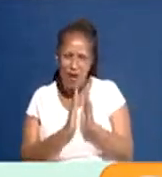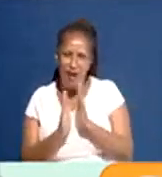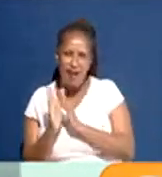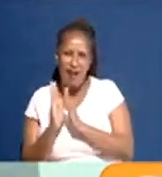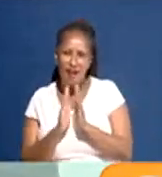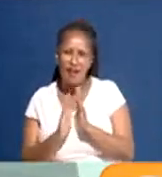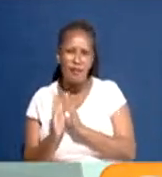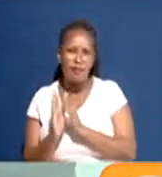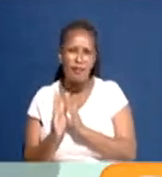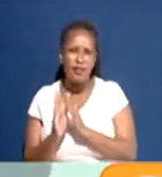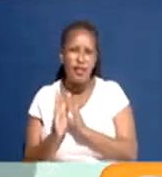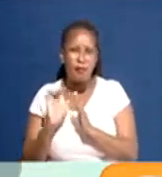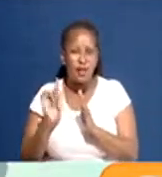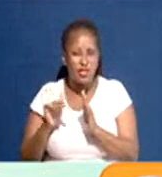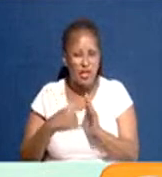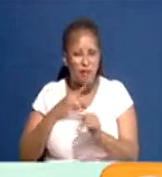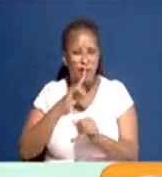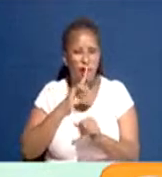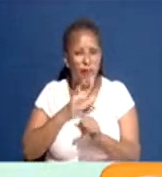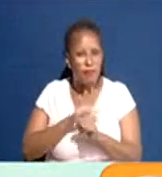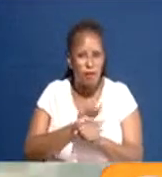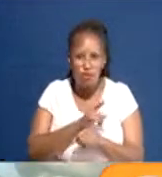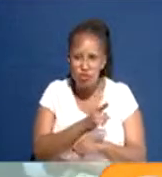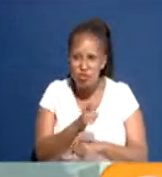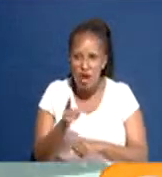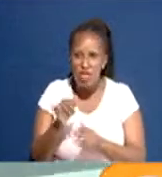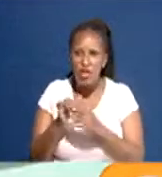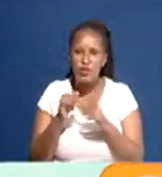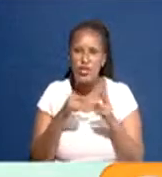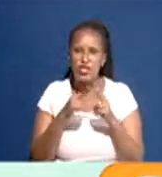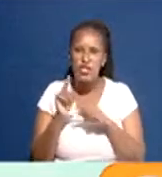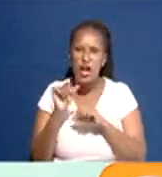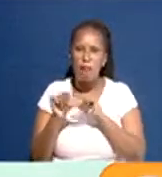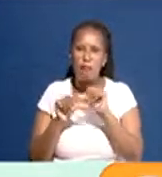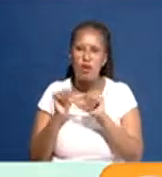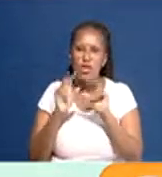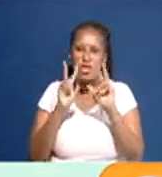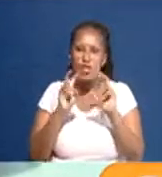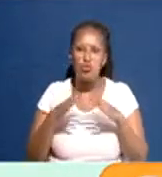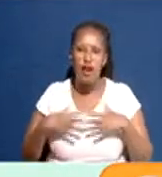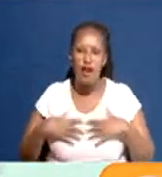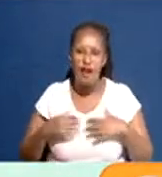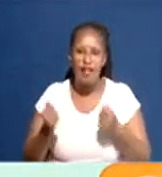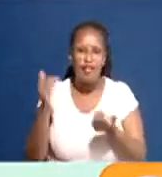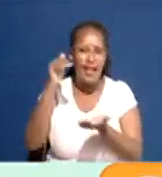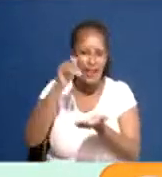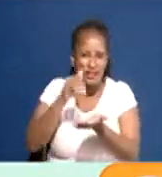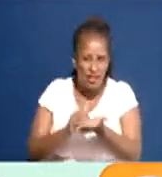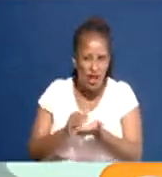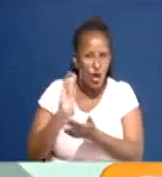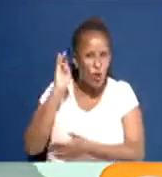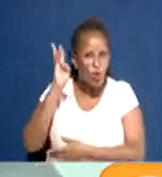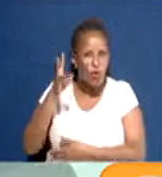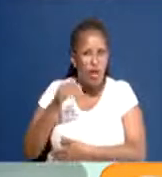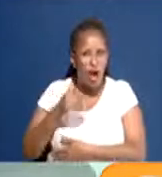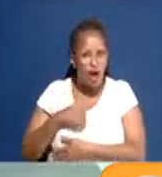nayo. Niliwaahidi ya kwamba tutaanza mambo ya health upia. We are going to have a paradigm shift in